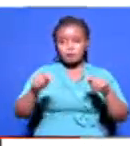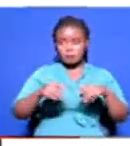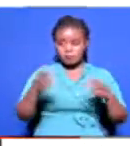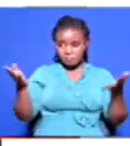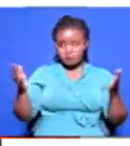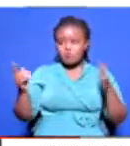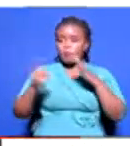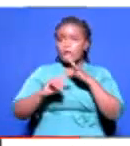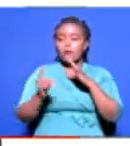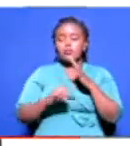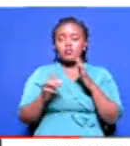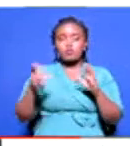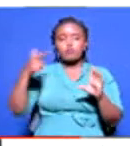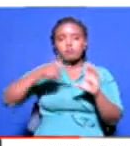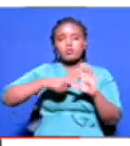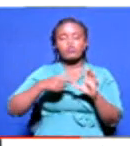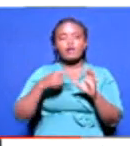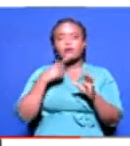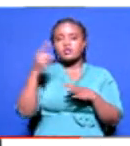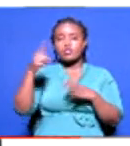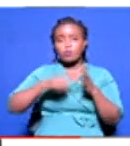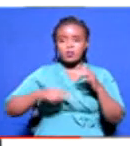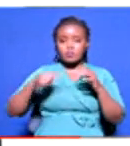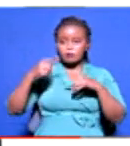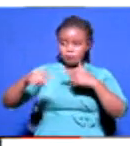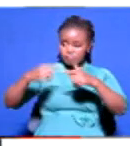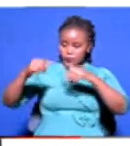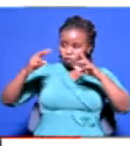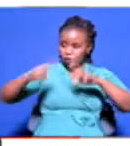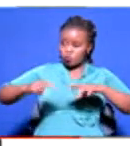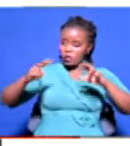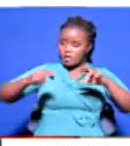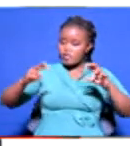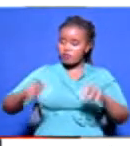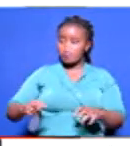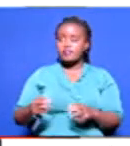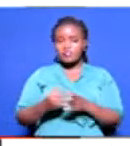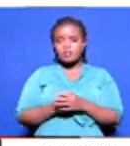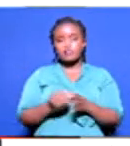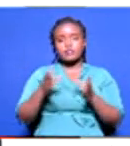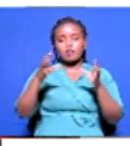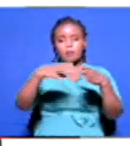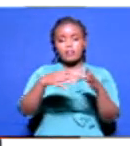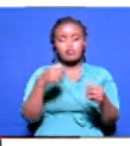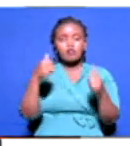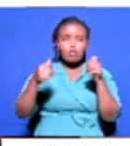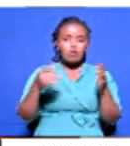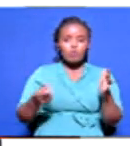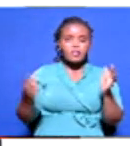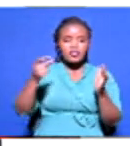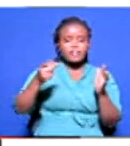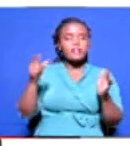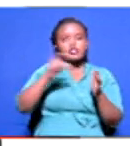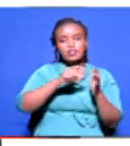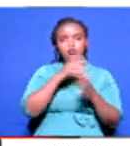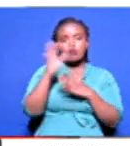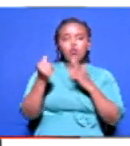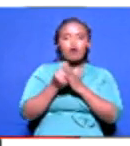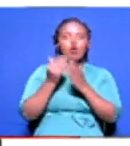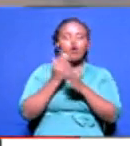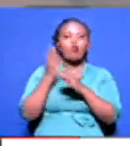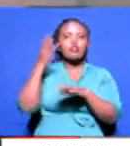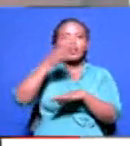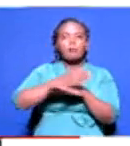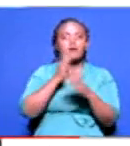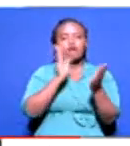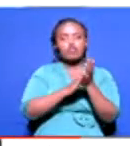Petroleum and Mining says it is investigating fuel marketing companies that increased fuel prices above the recommended price during that